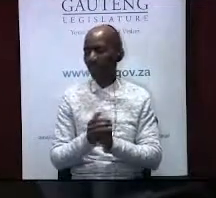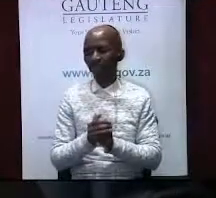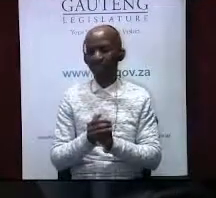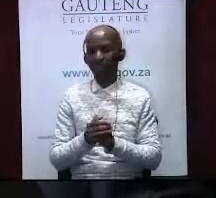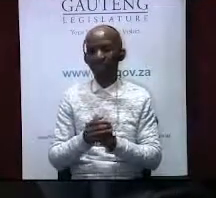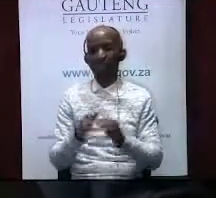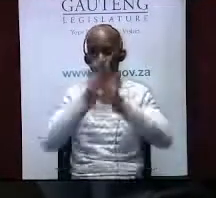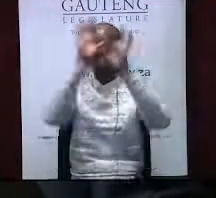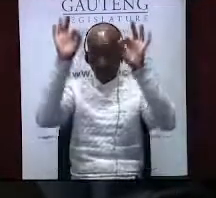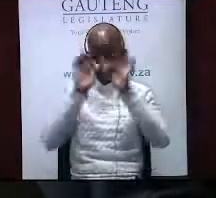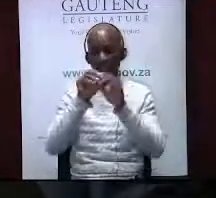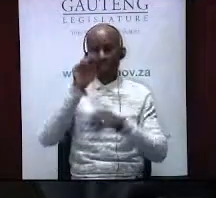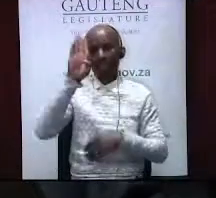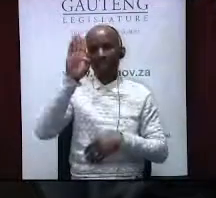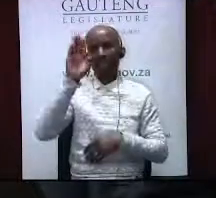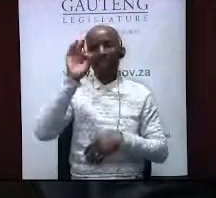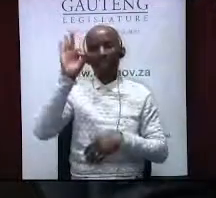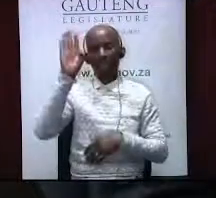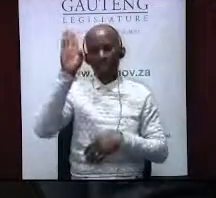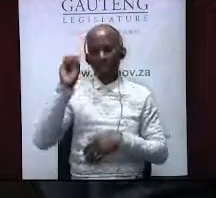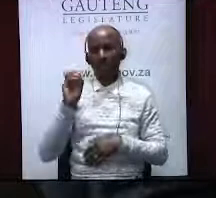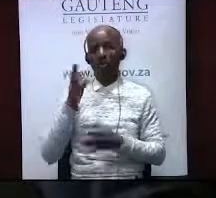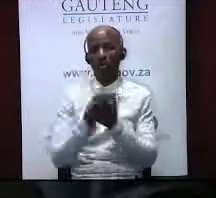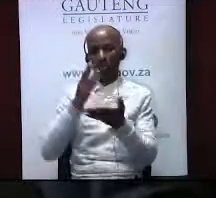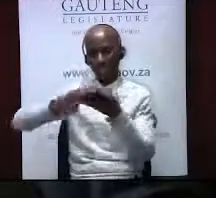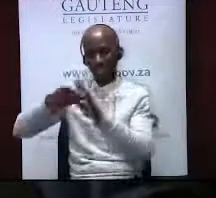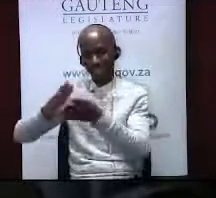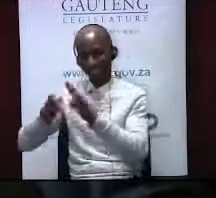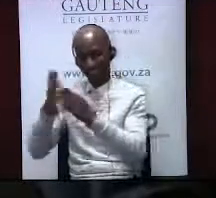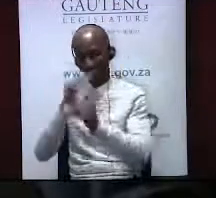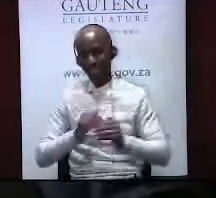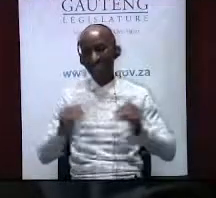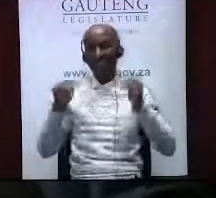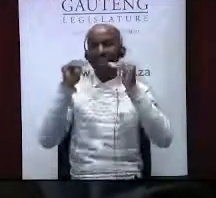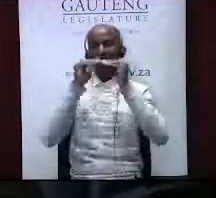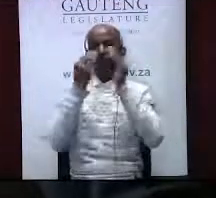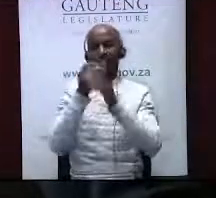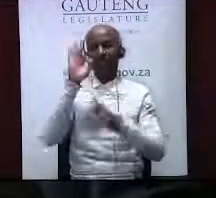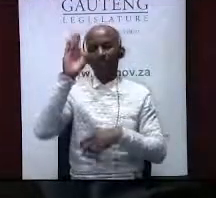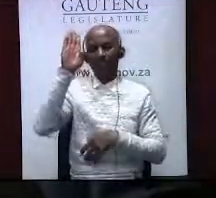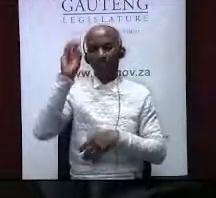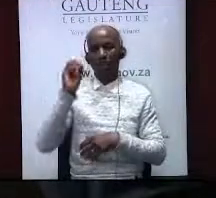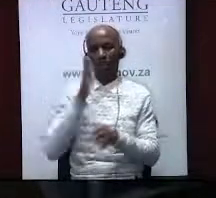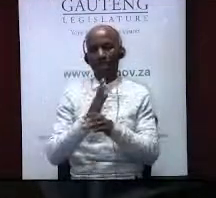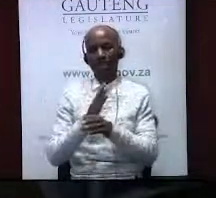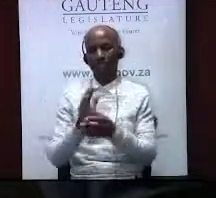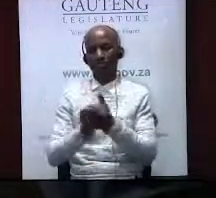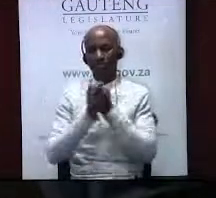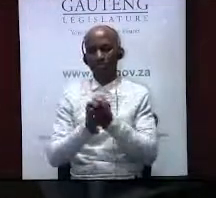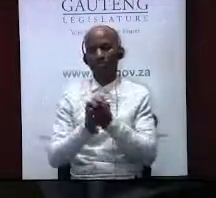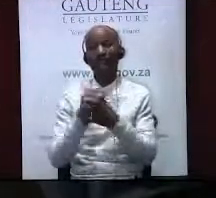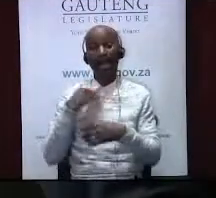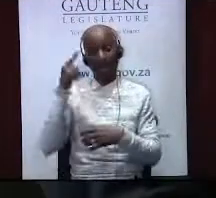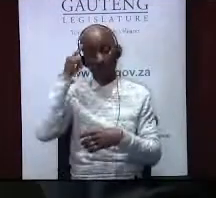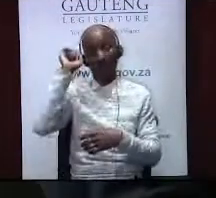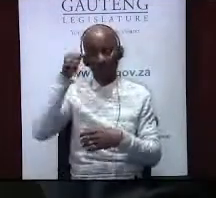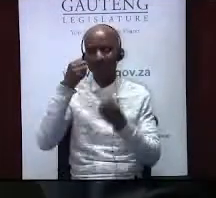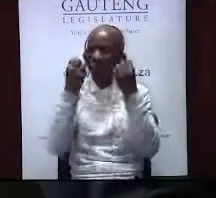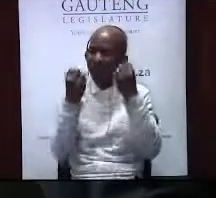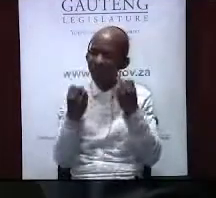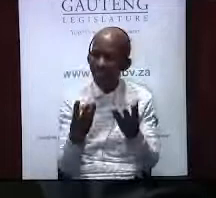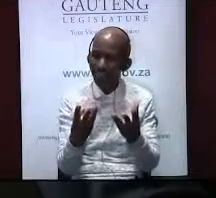the formation of FBO and with the communities equally to FBO working together. I know there are so many